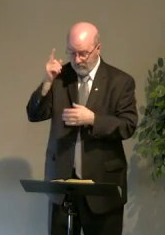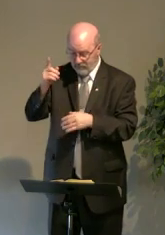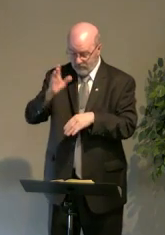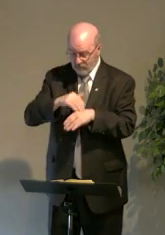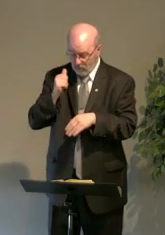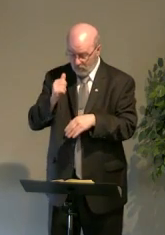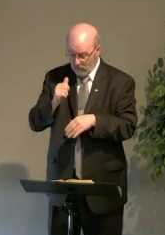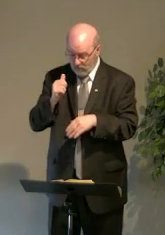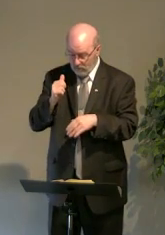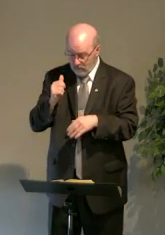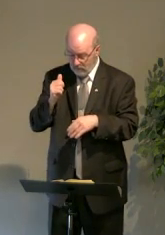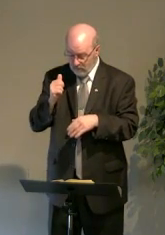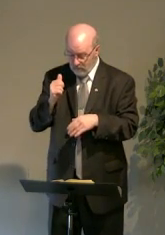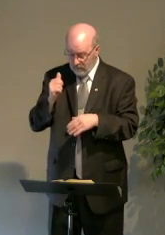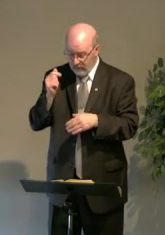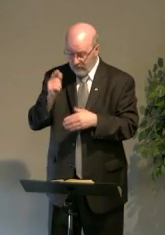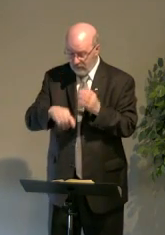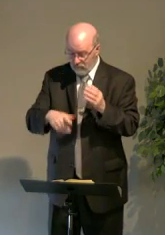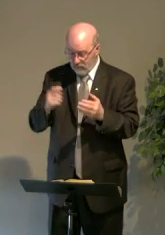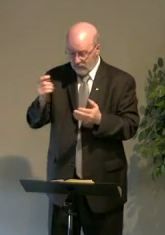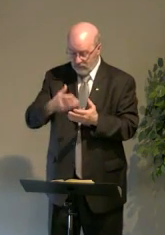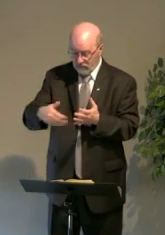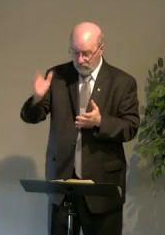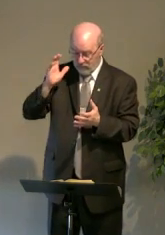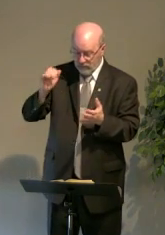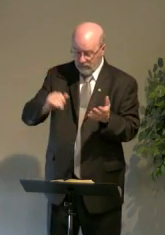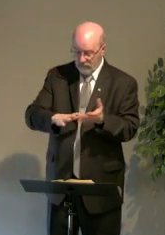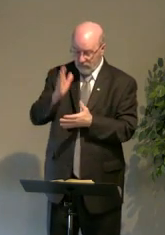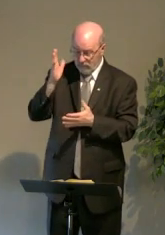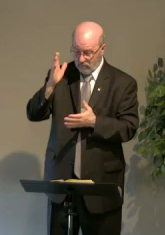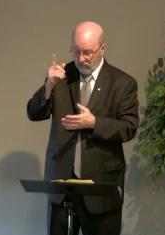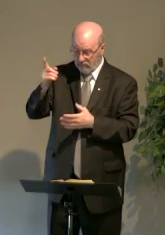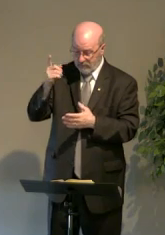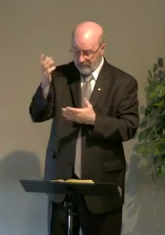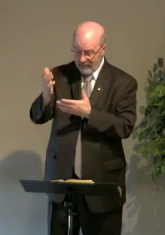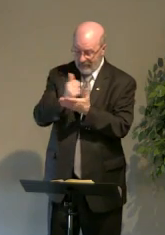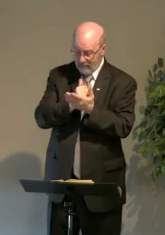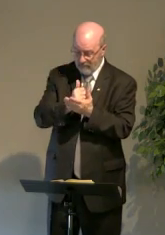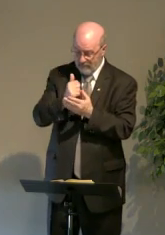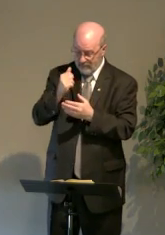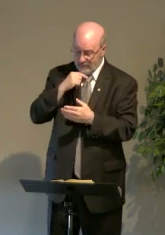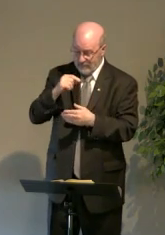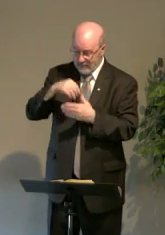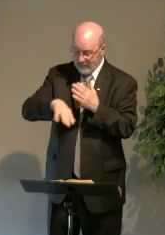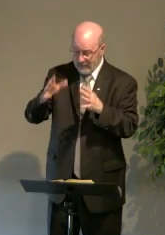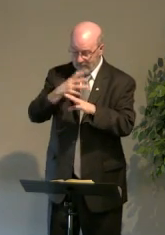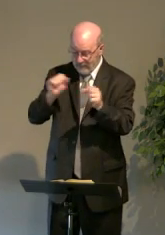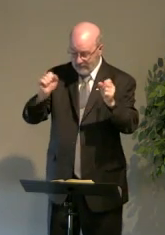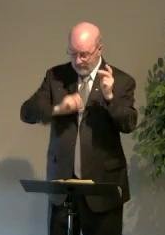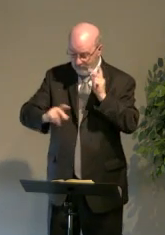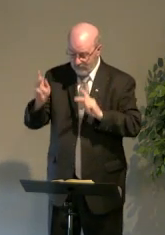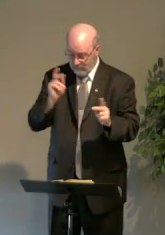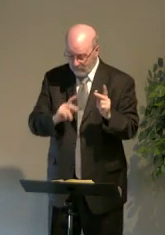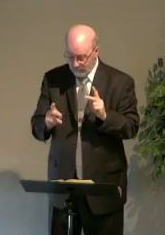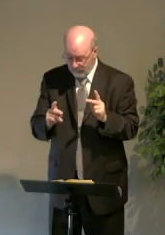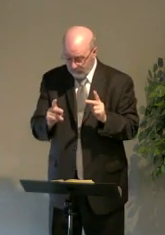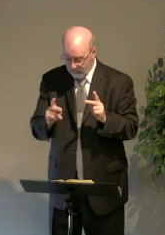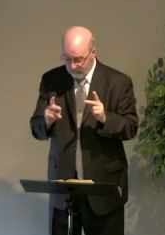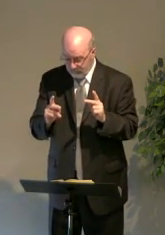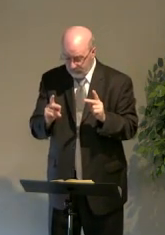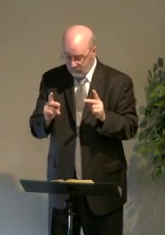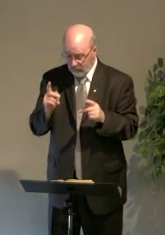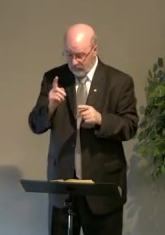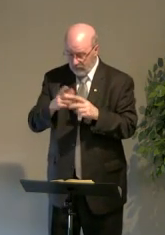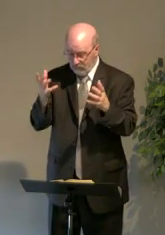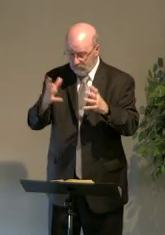of the hope of his calling, and what the riches of the glory of his inheritance in the